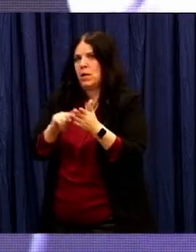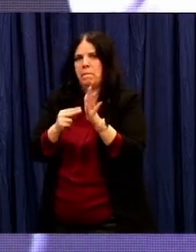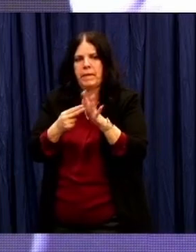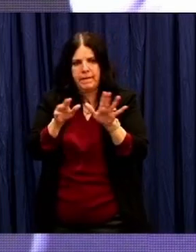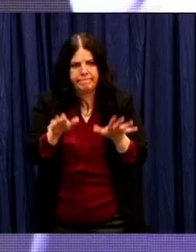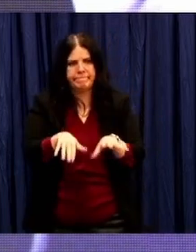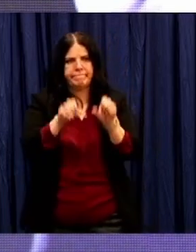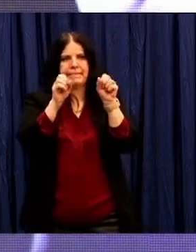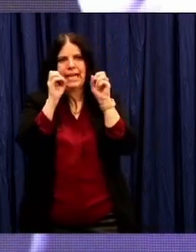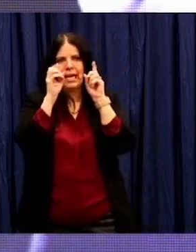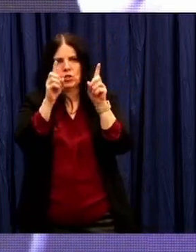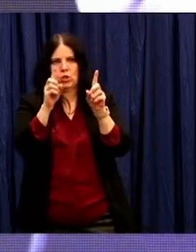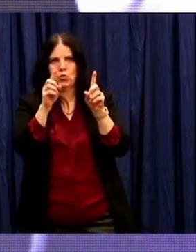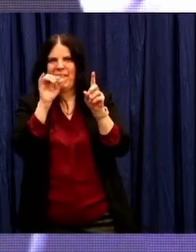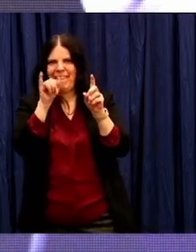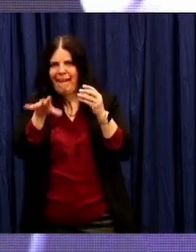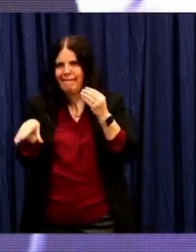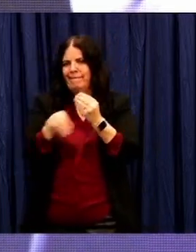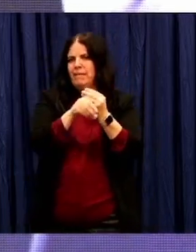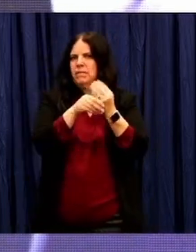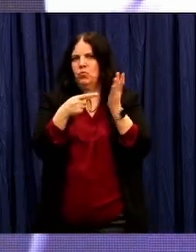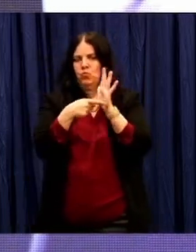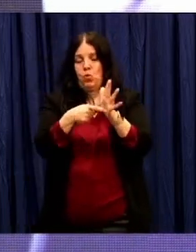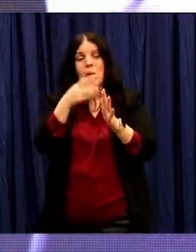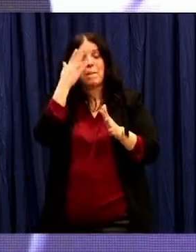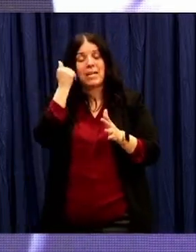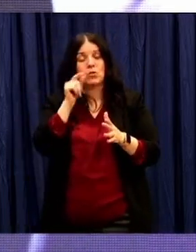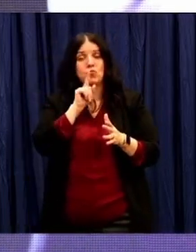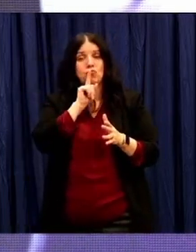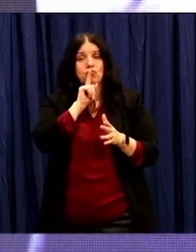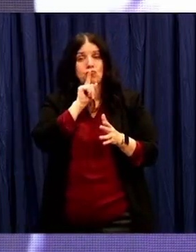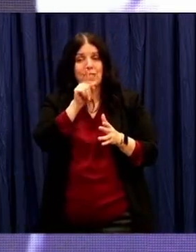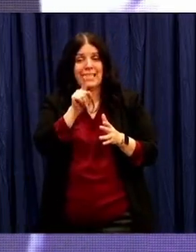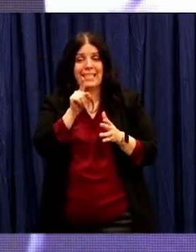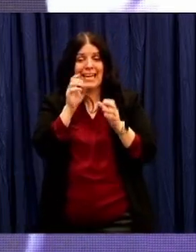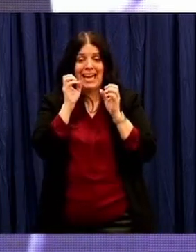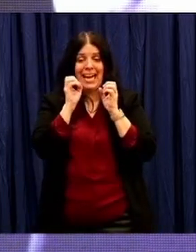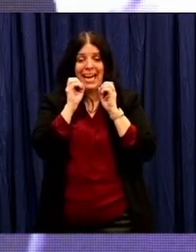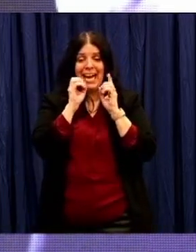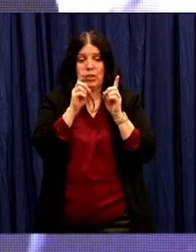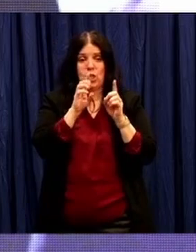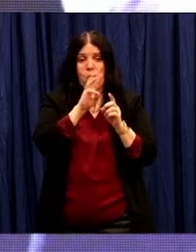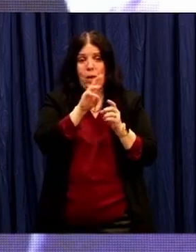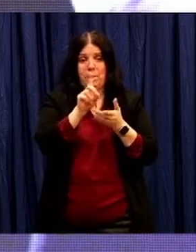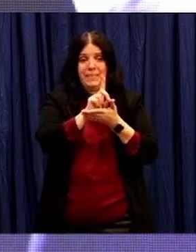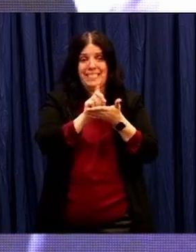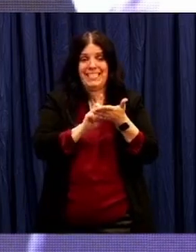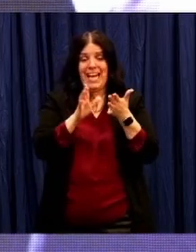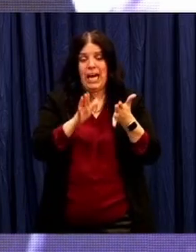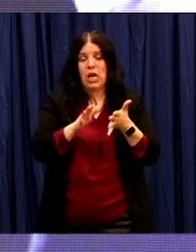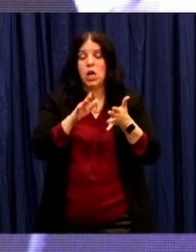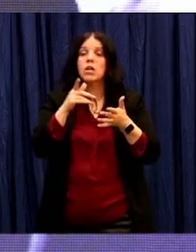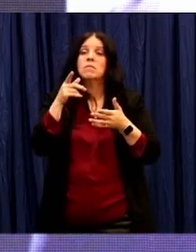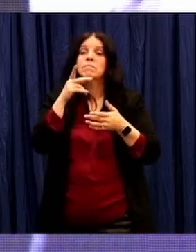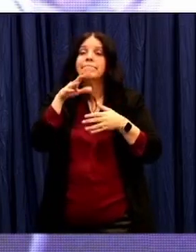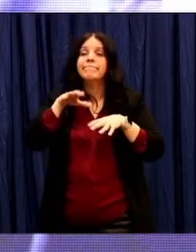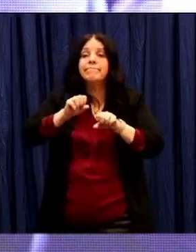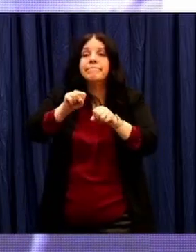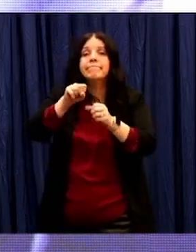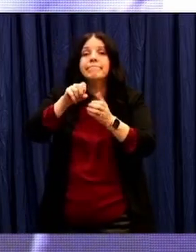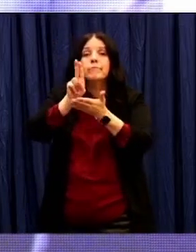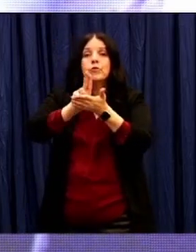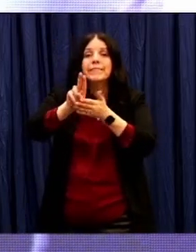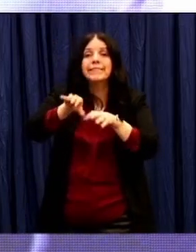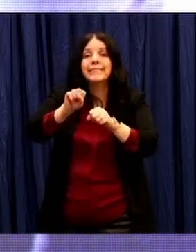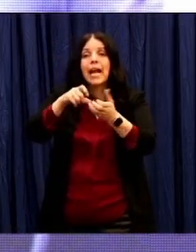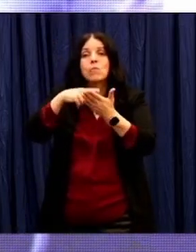education that fills this gap, because the amount of education web designers get in a typical university program related to accessibility